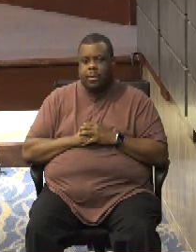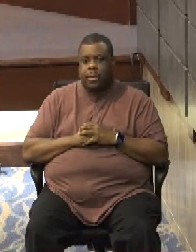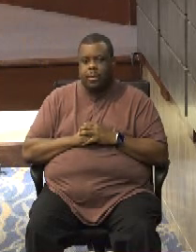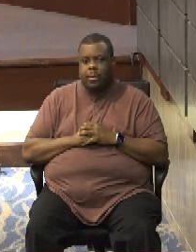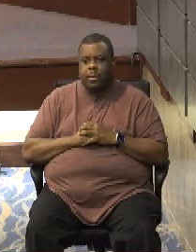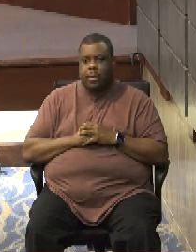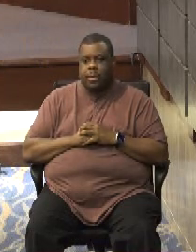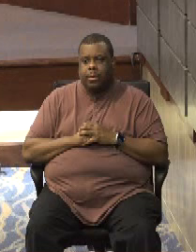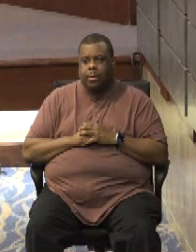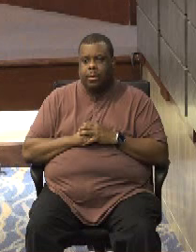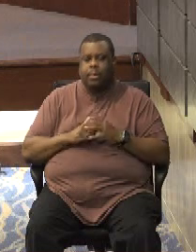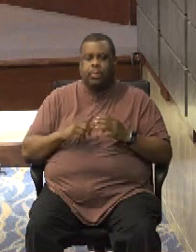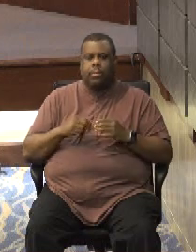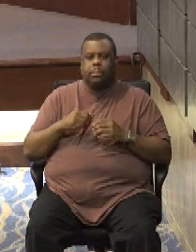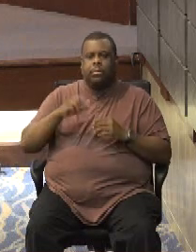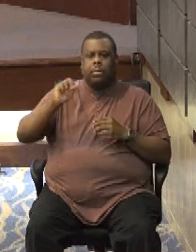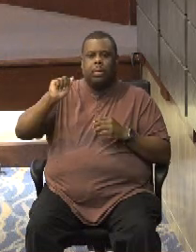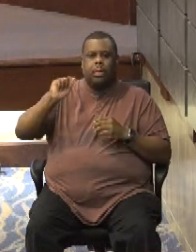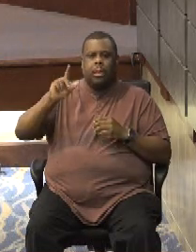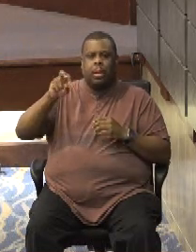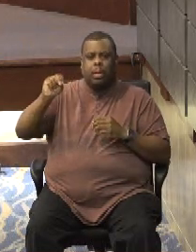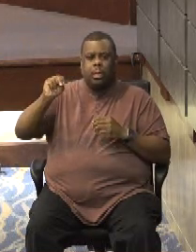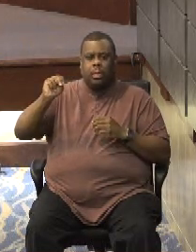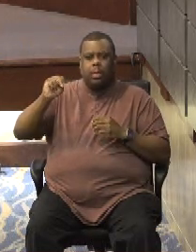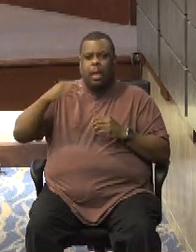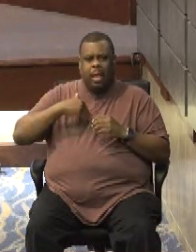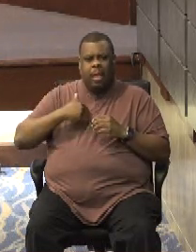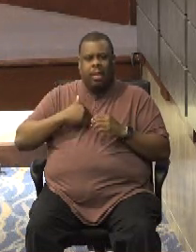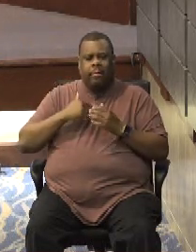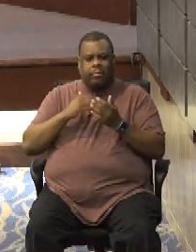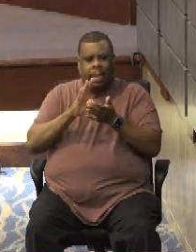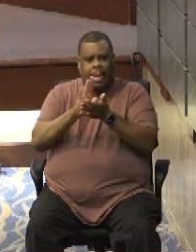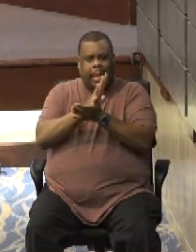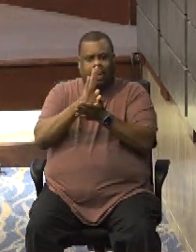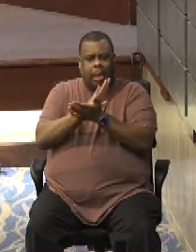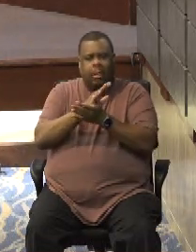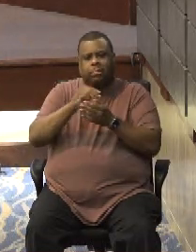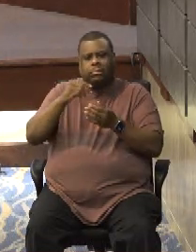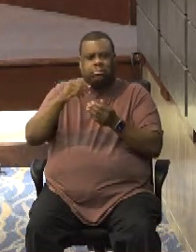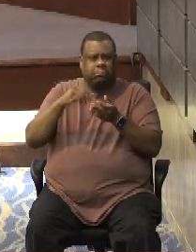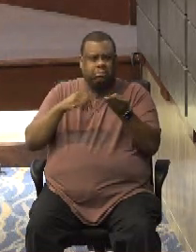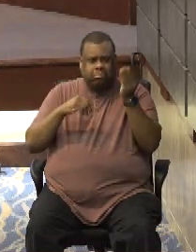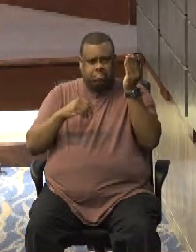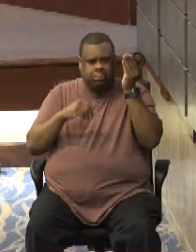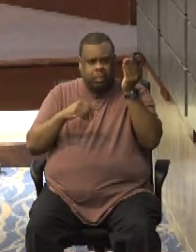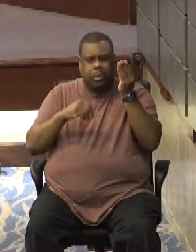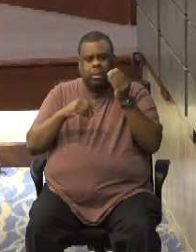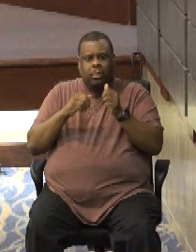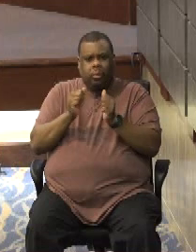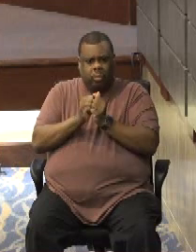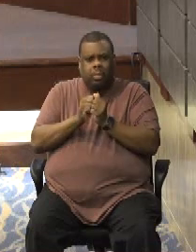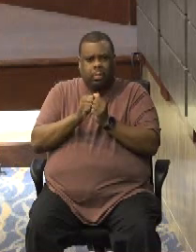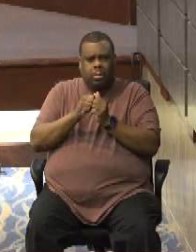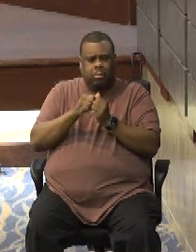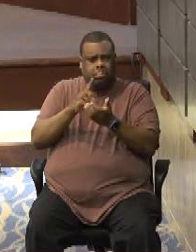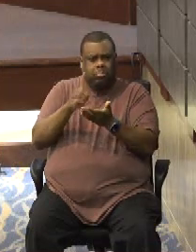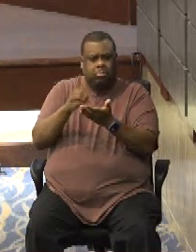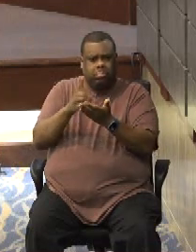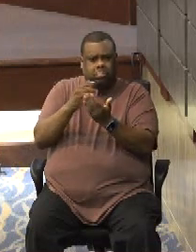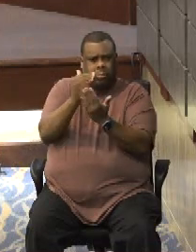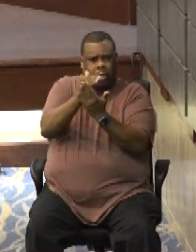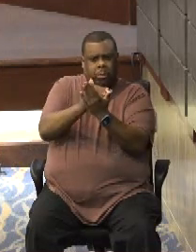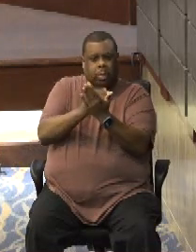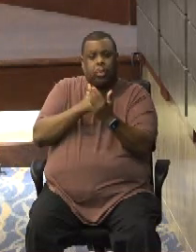Alan Northcutt, and you do have a handout with supportive documentation. I want to address two items